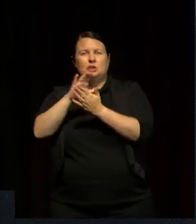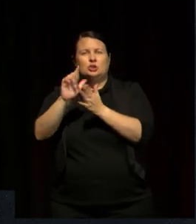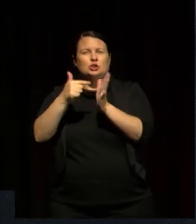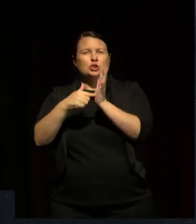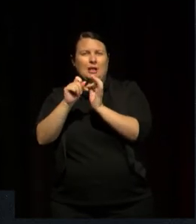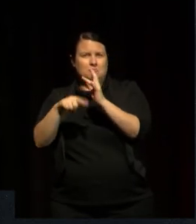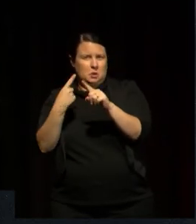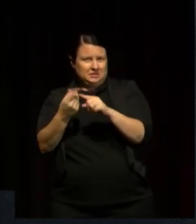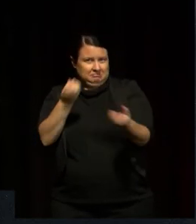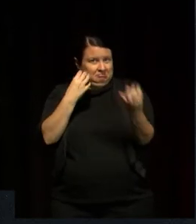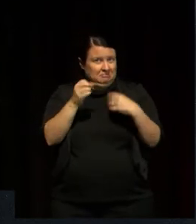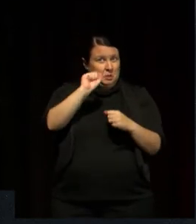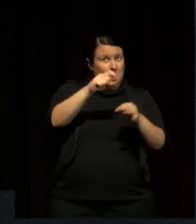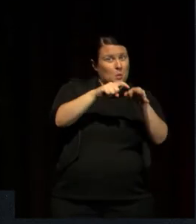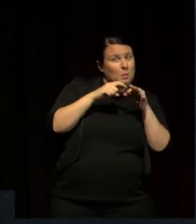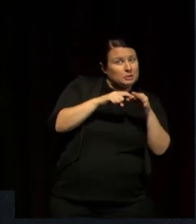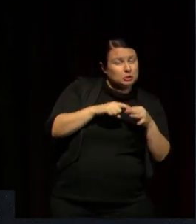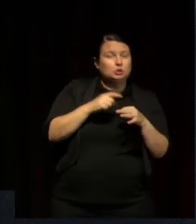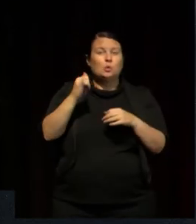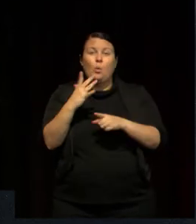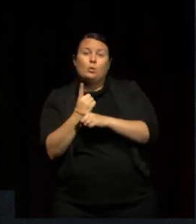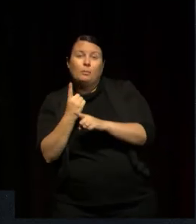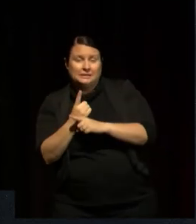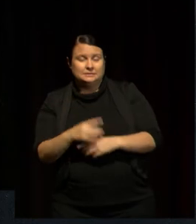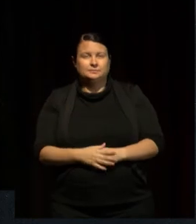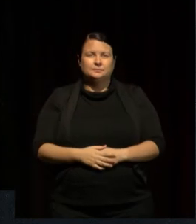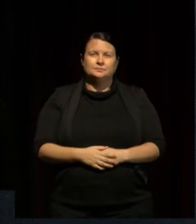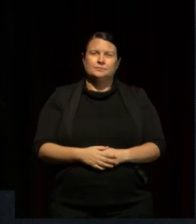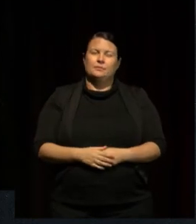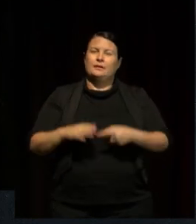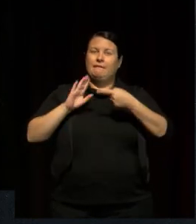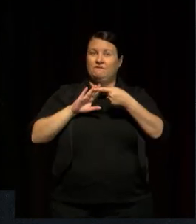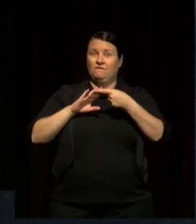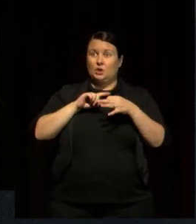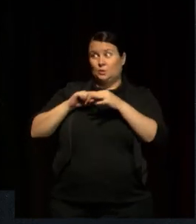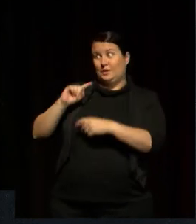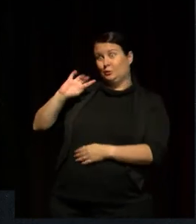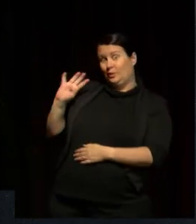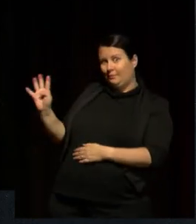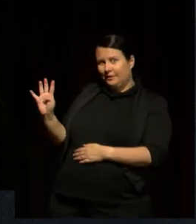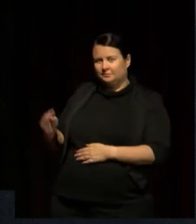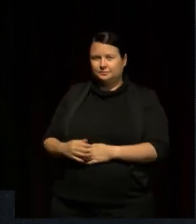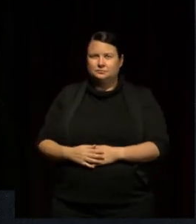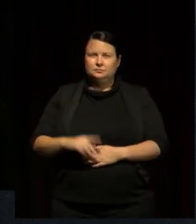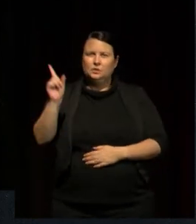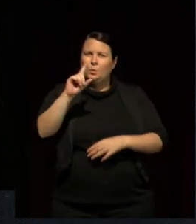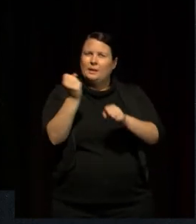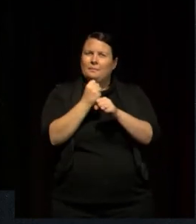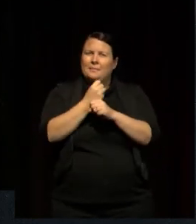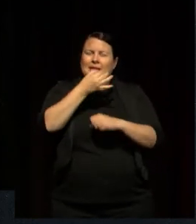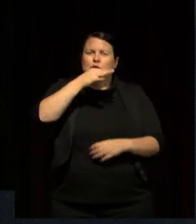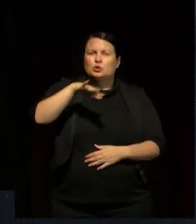So the first question, what's happening to make children seen and heard in